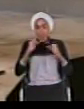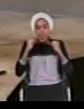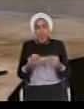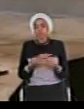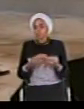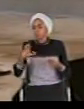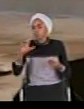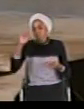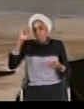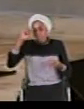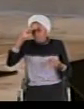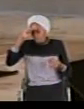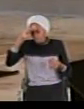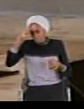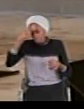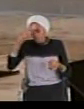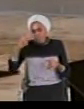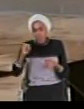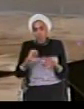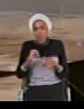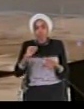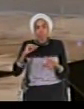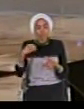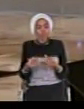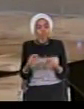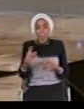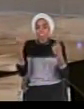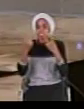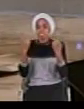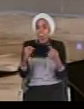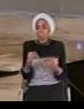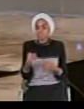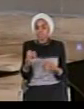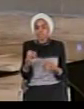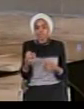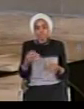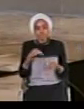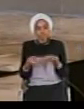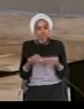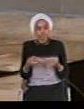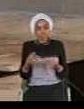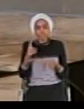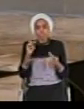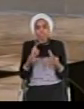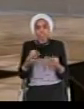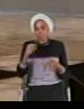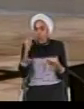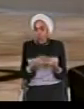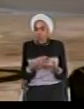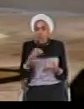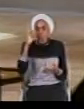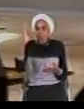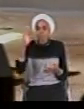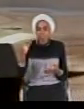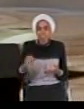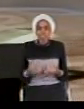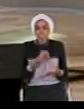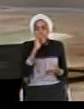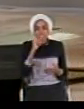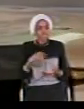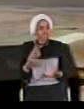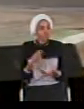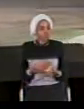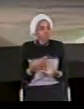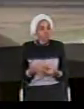of the sins they have committed they need to repent of. The gospel he preaches is a